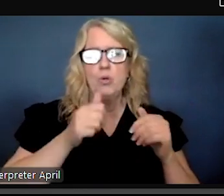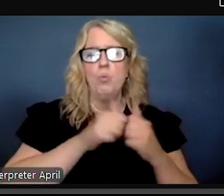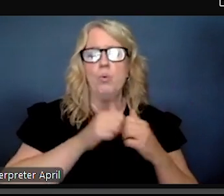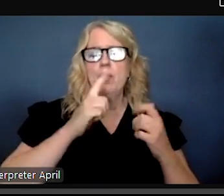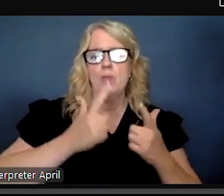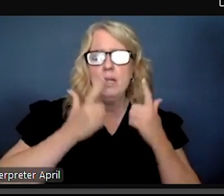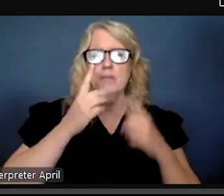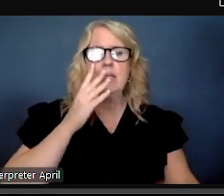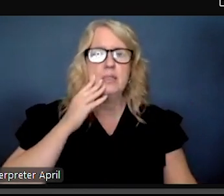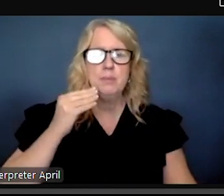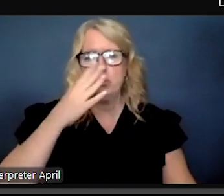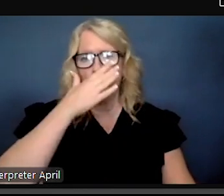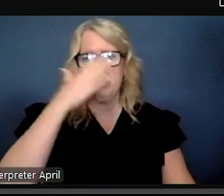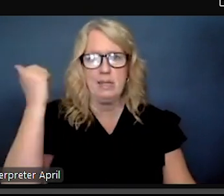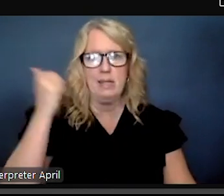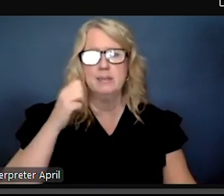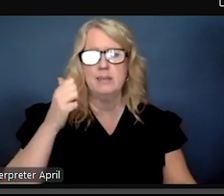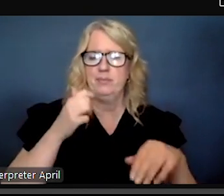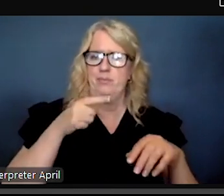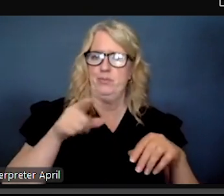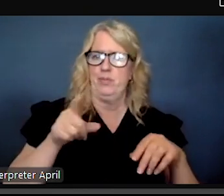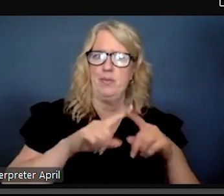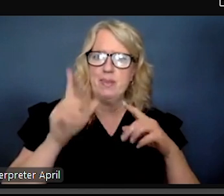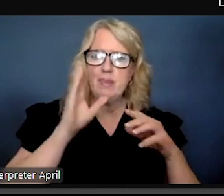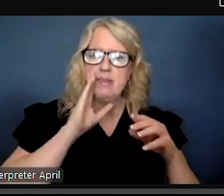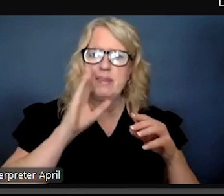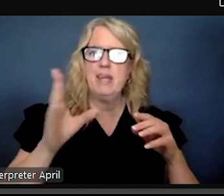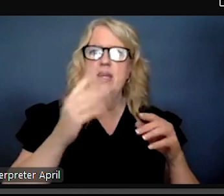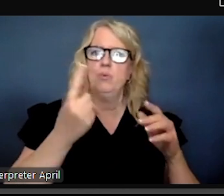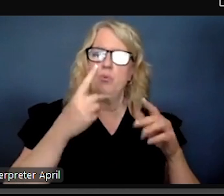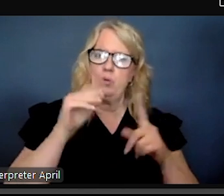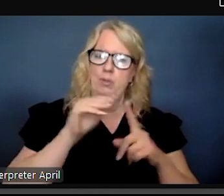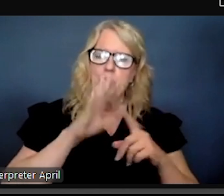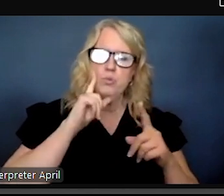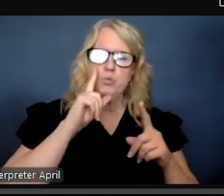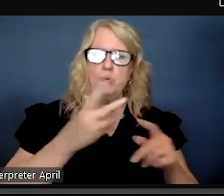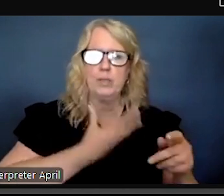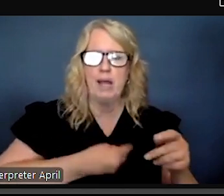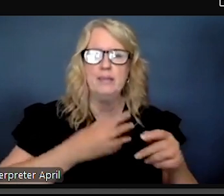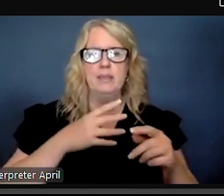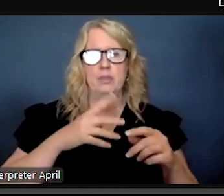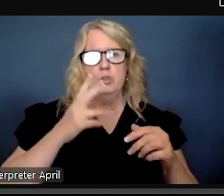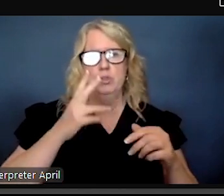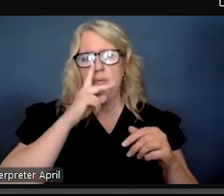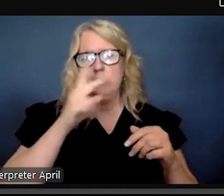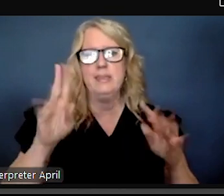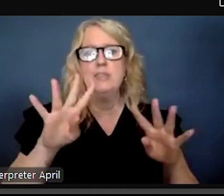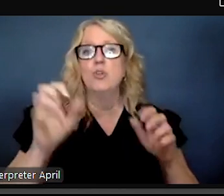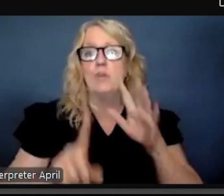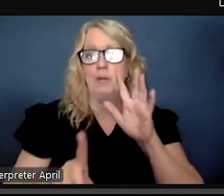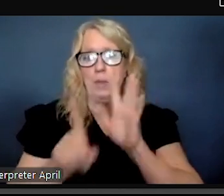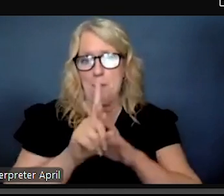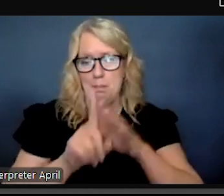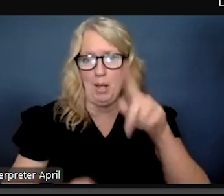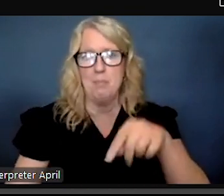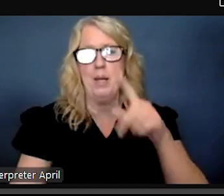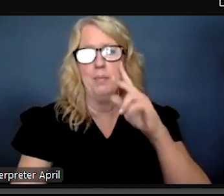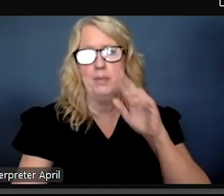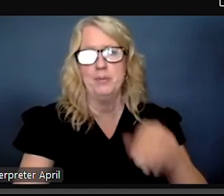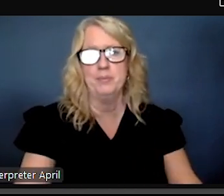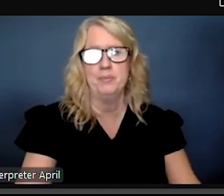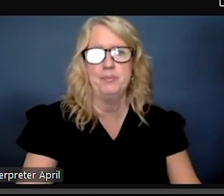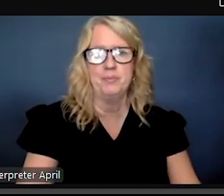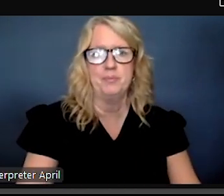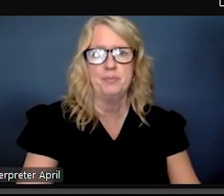lived experience because they were, quote unquote, disposed to kindness. You should see a survey pop up on your screen so you can